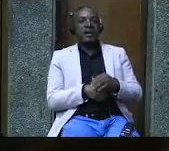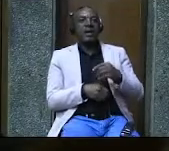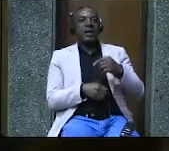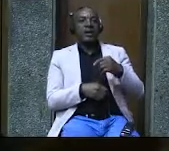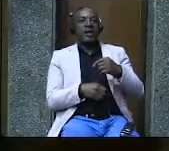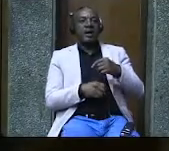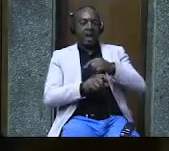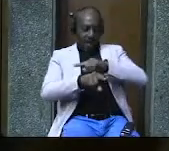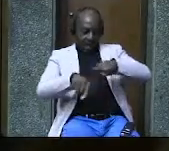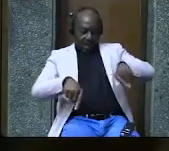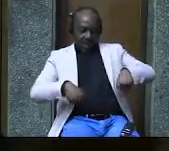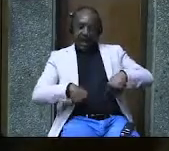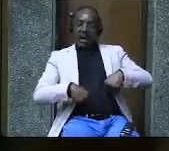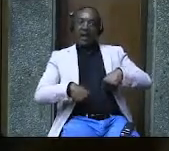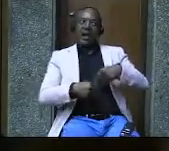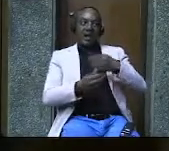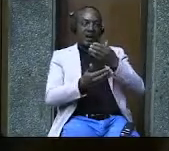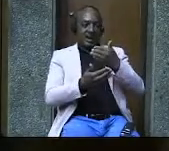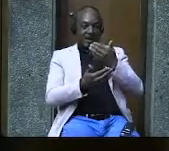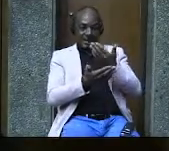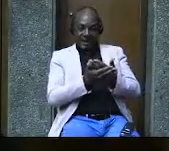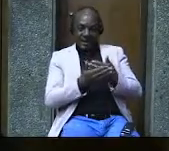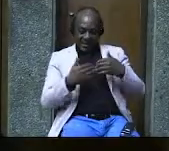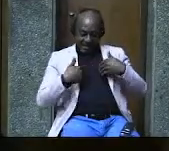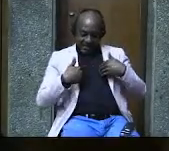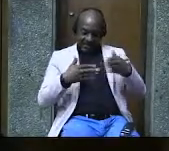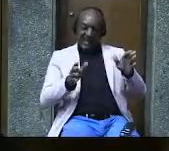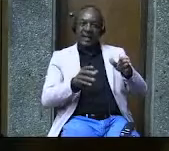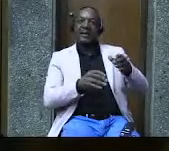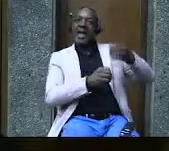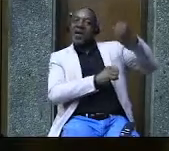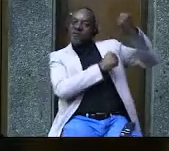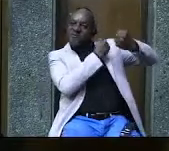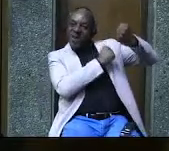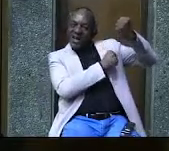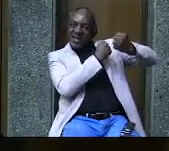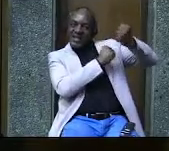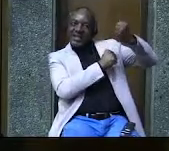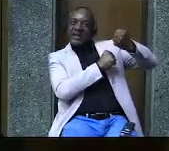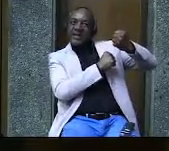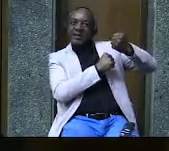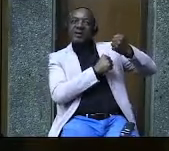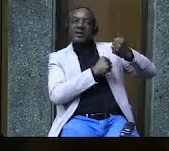match factory. Here in Vereeniging, I came by